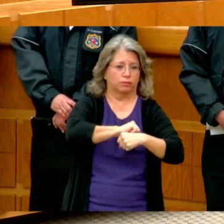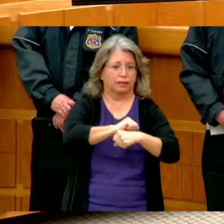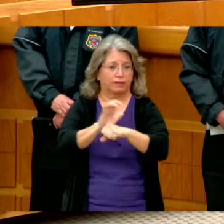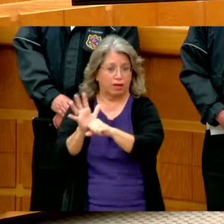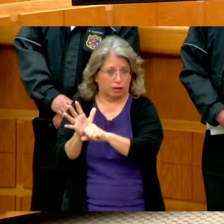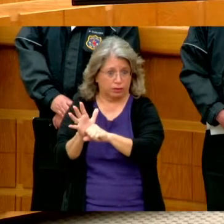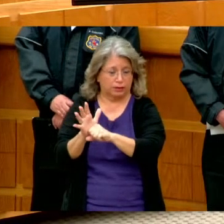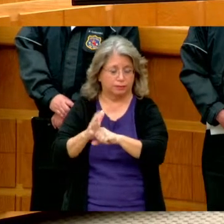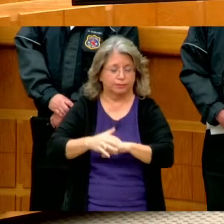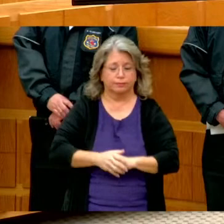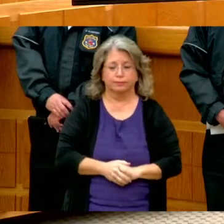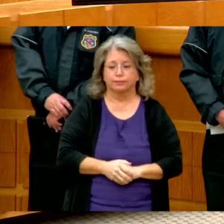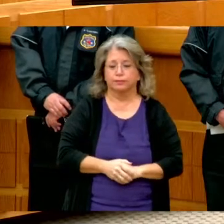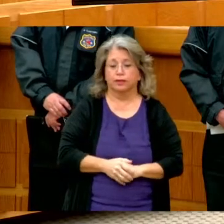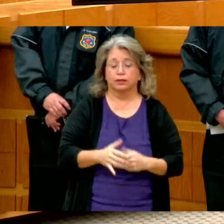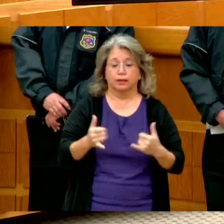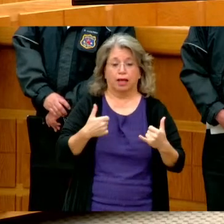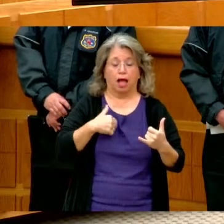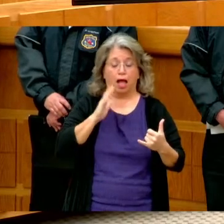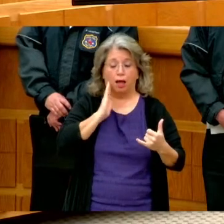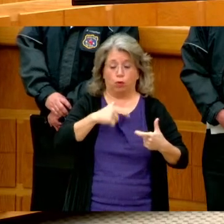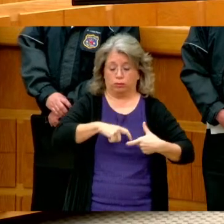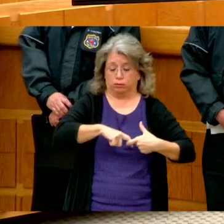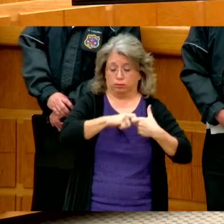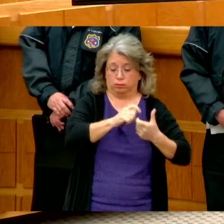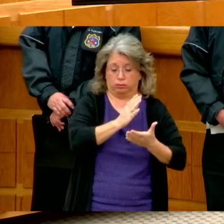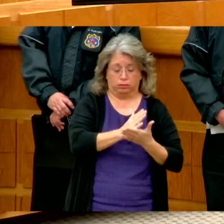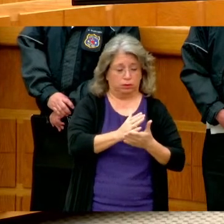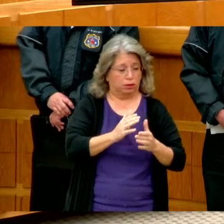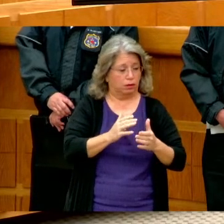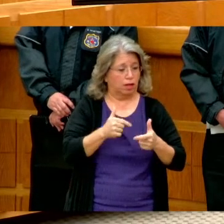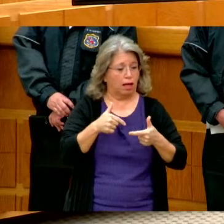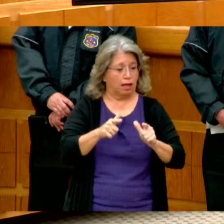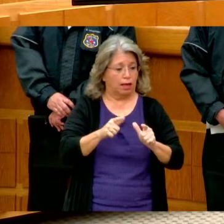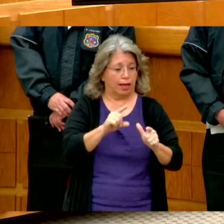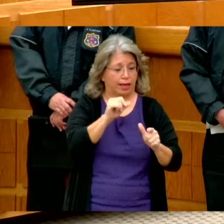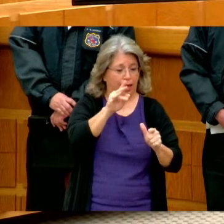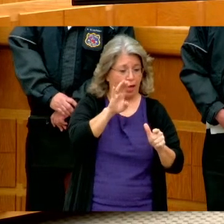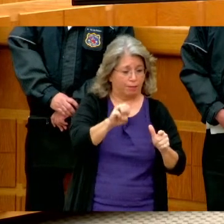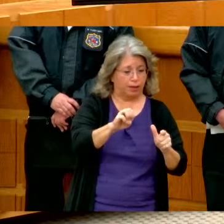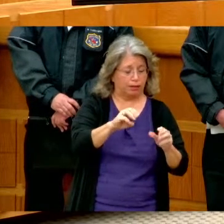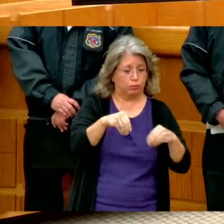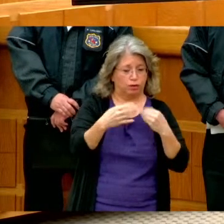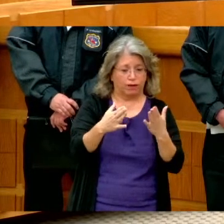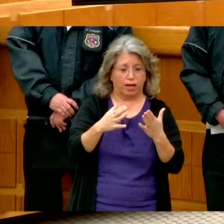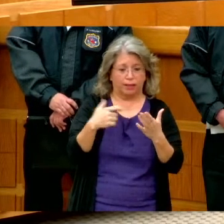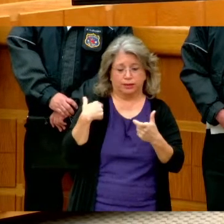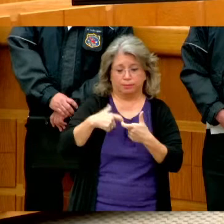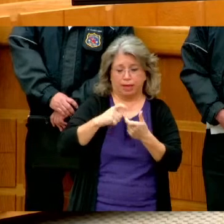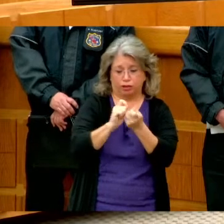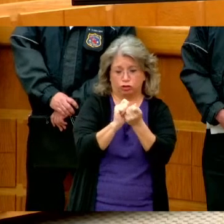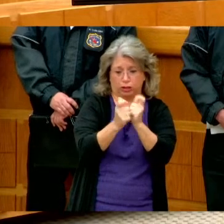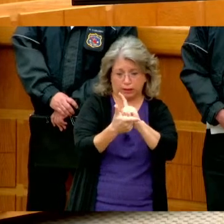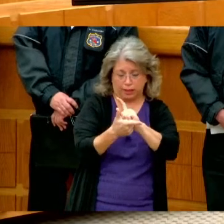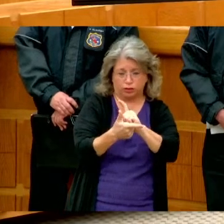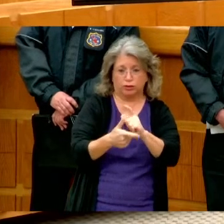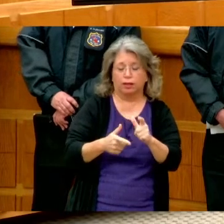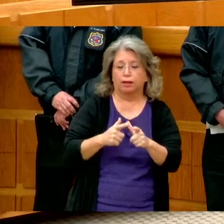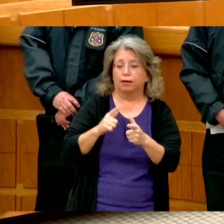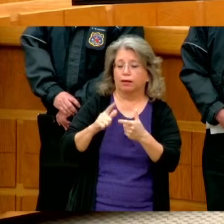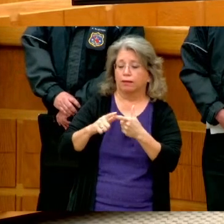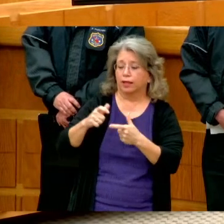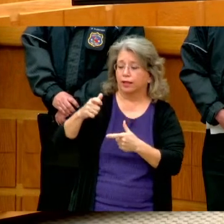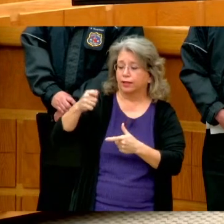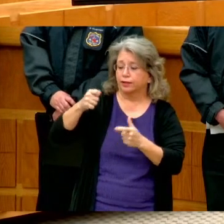this point, I'm going to stop and allow Gabby to give us the Spanish translation, and then Judge Canales will come and begin